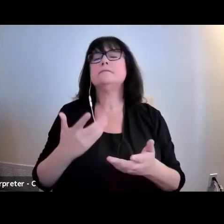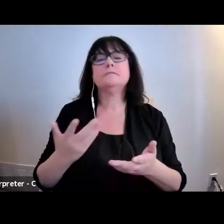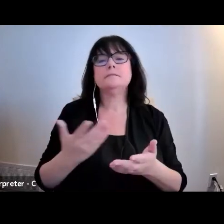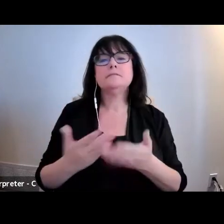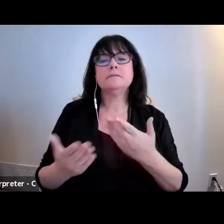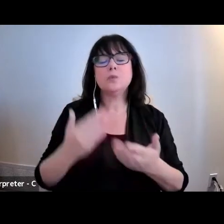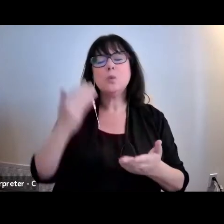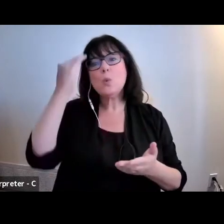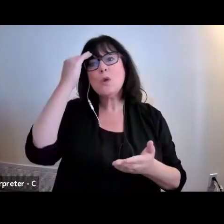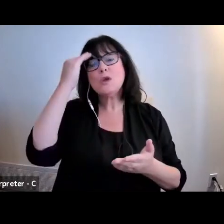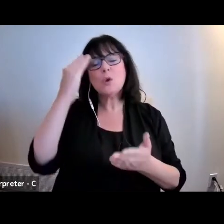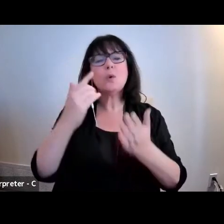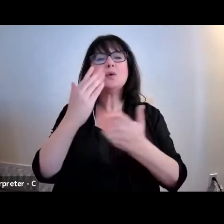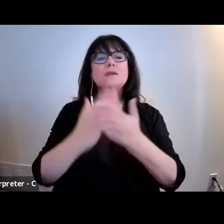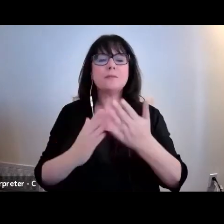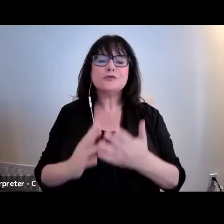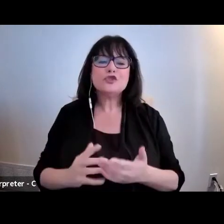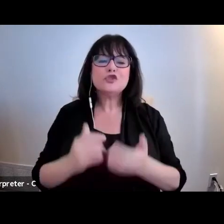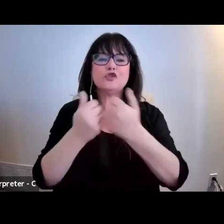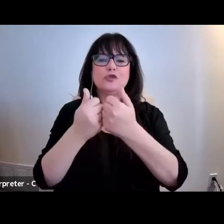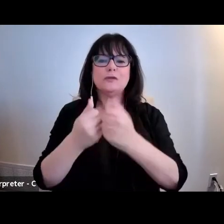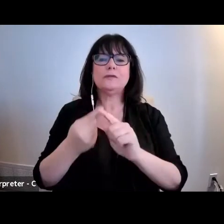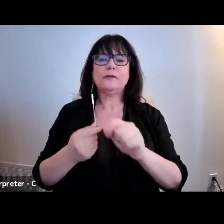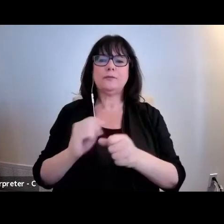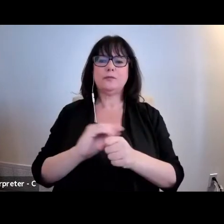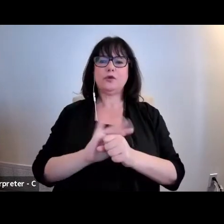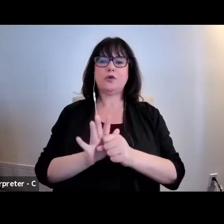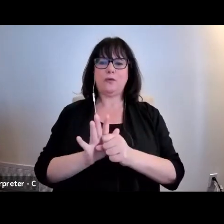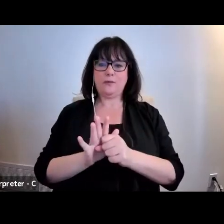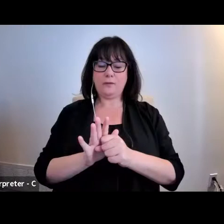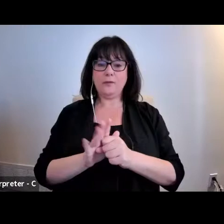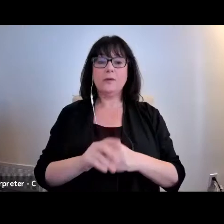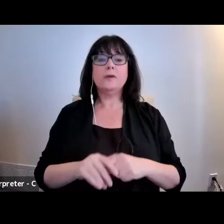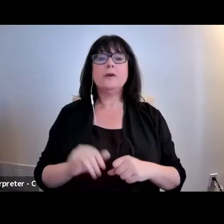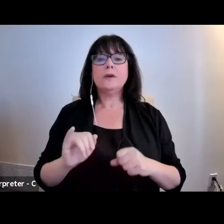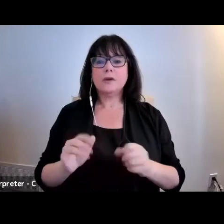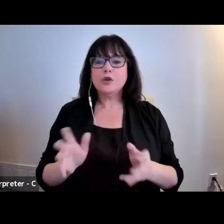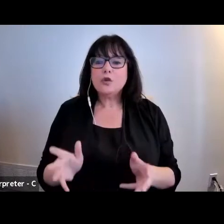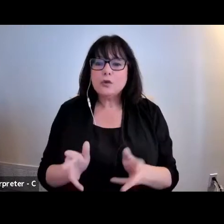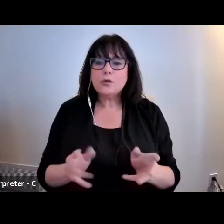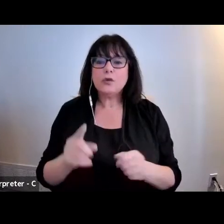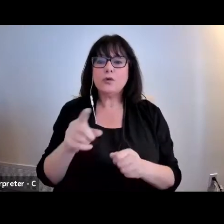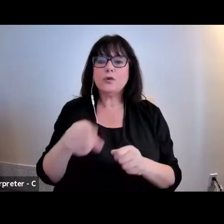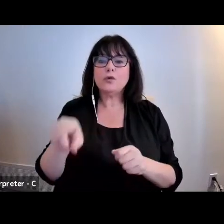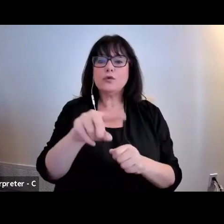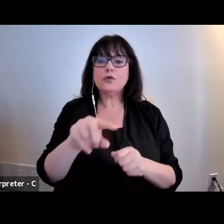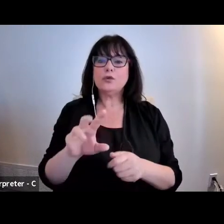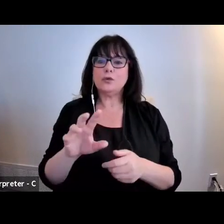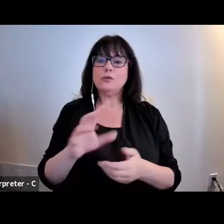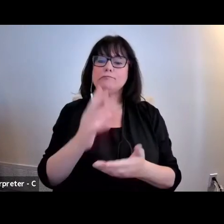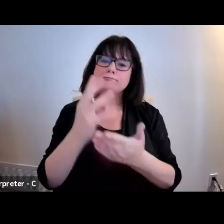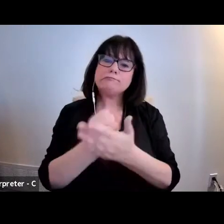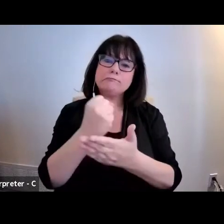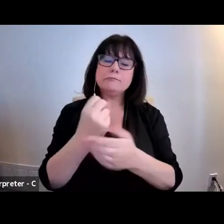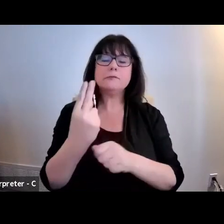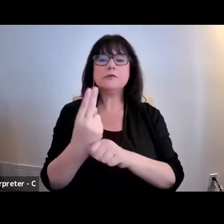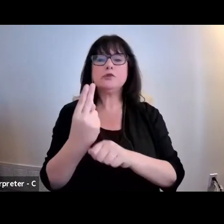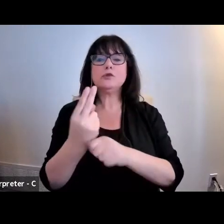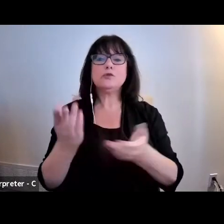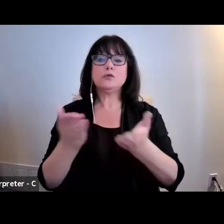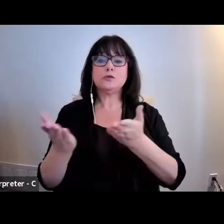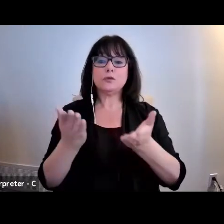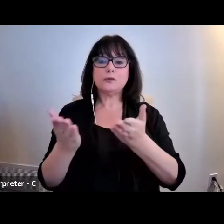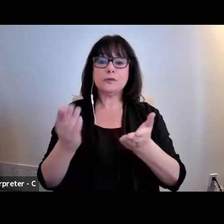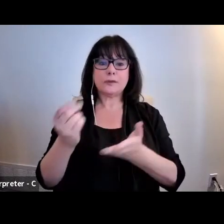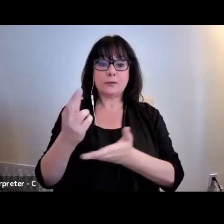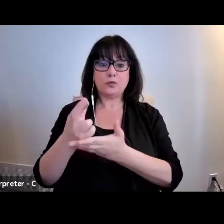challenges for you. So I want to encourage you all to use the resources and services that we have available. If